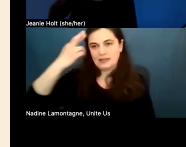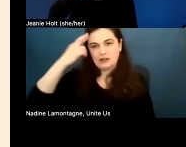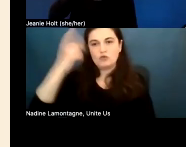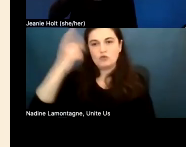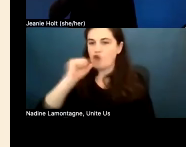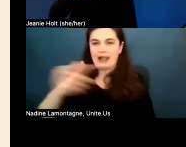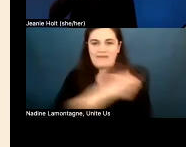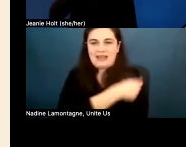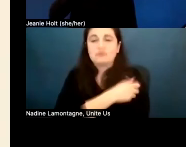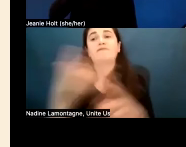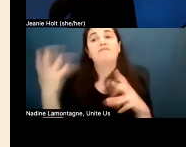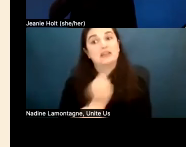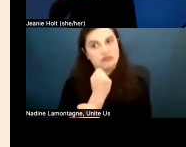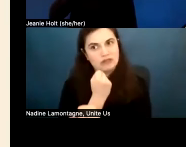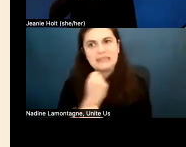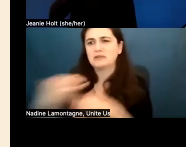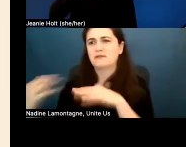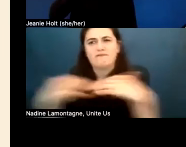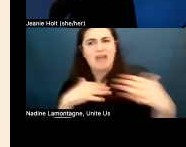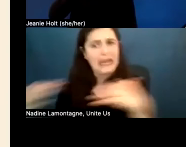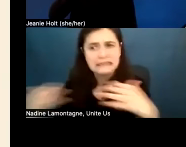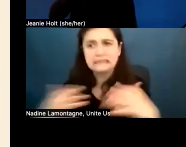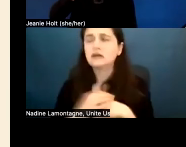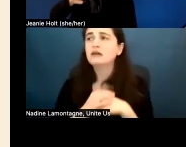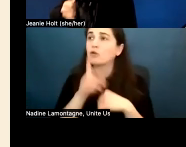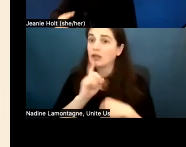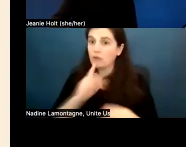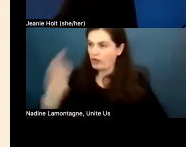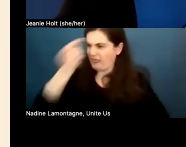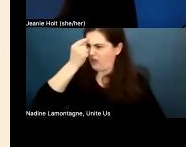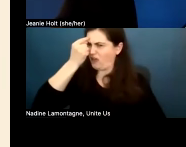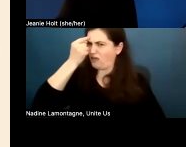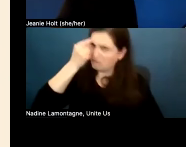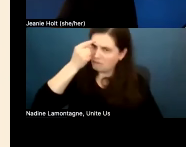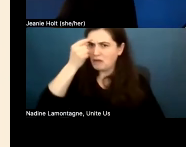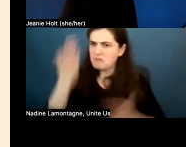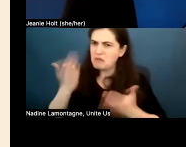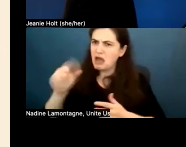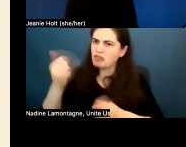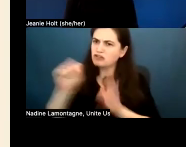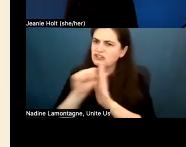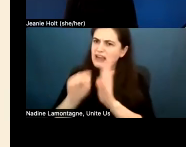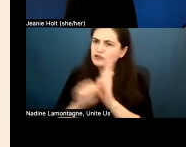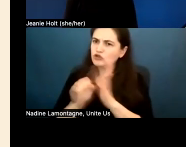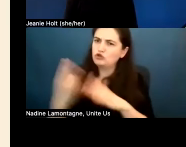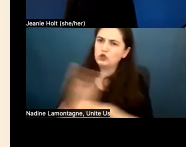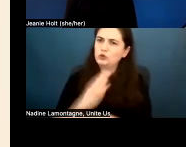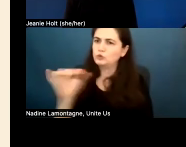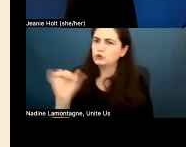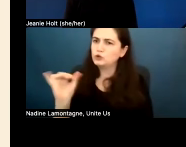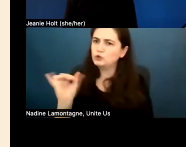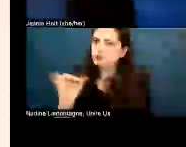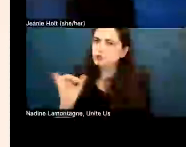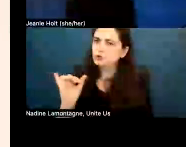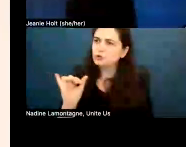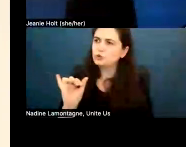victory for us. And we started thinking, maybe this is something that other states could use, this pro-vaccine